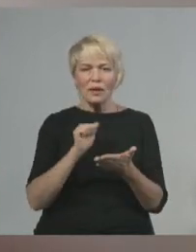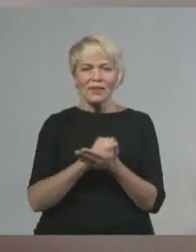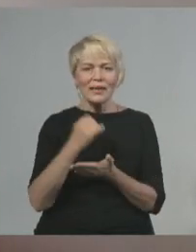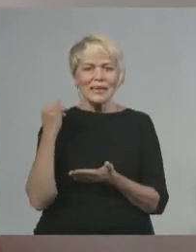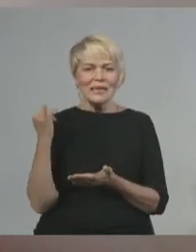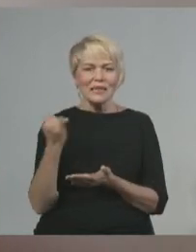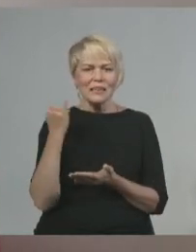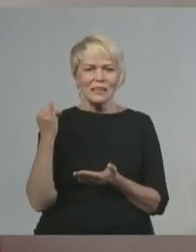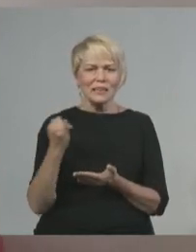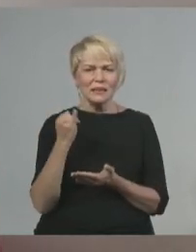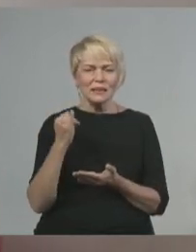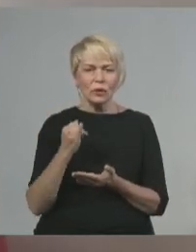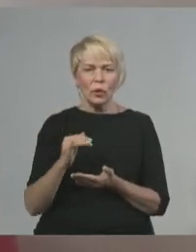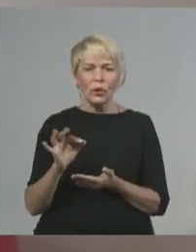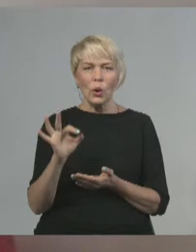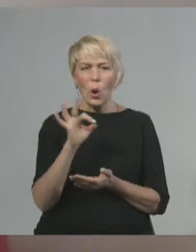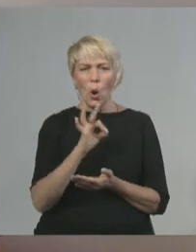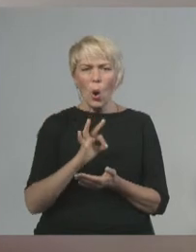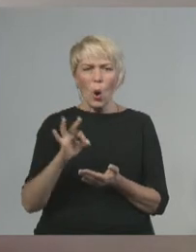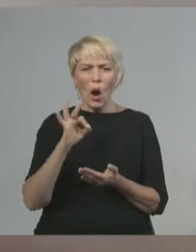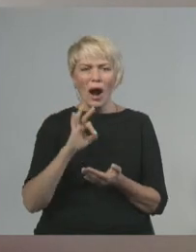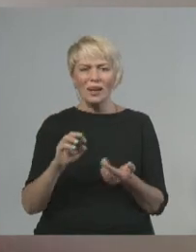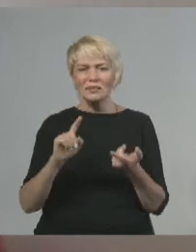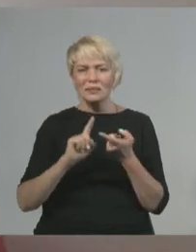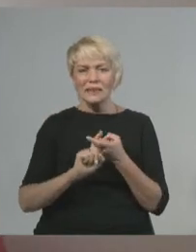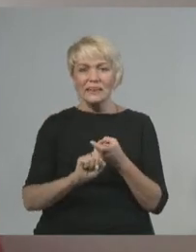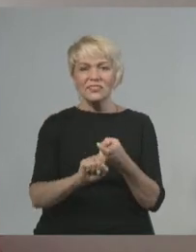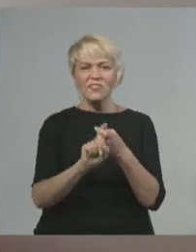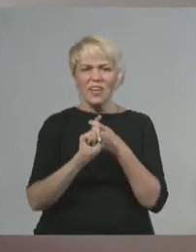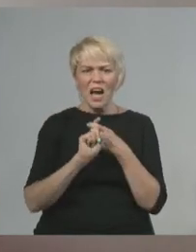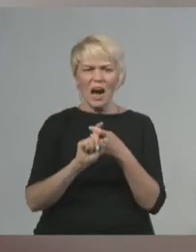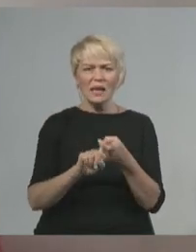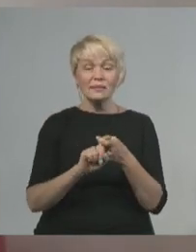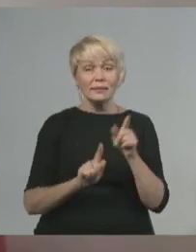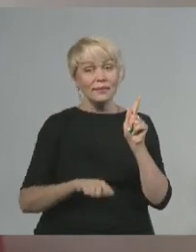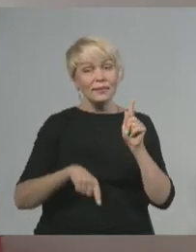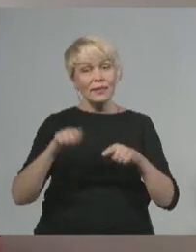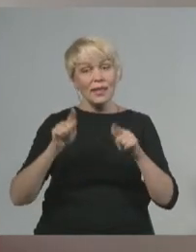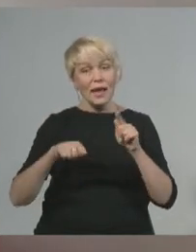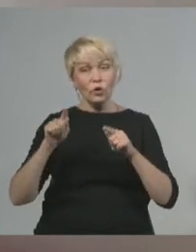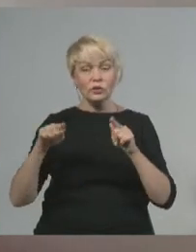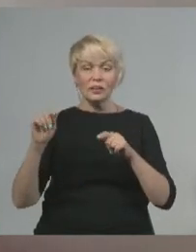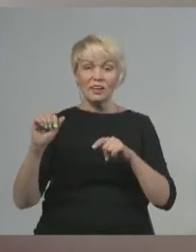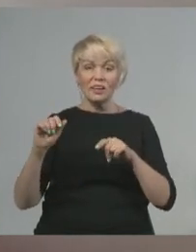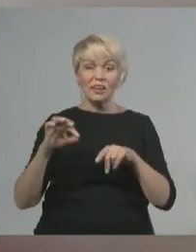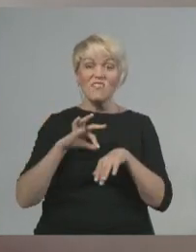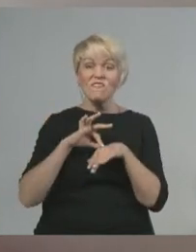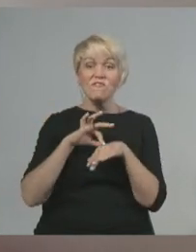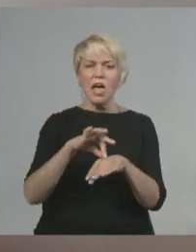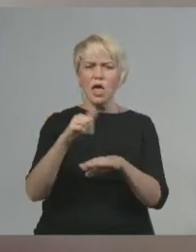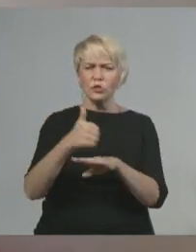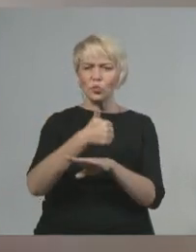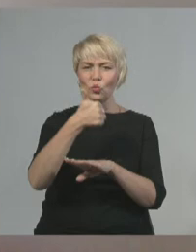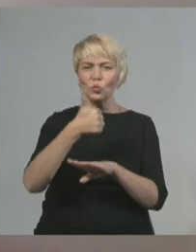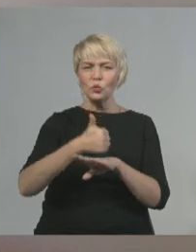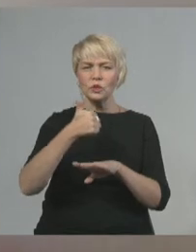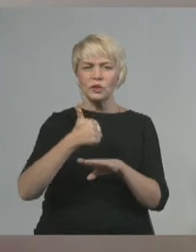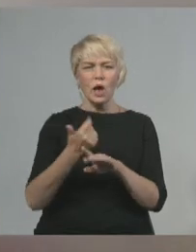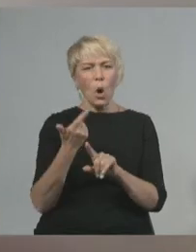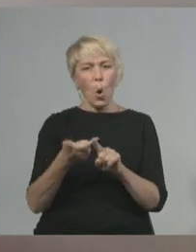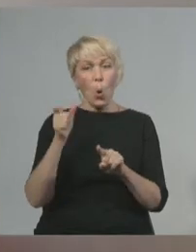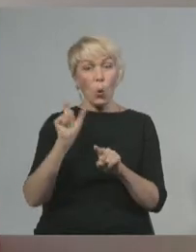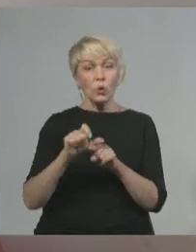we published a story about some fake and connections of certain